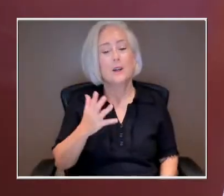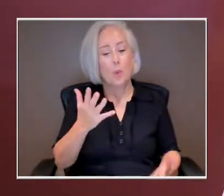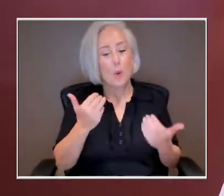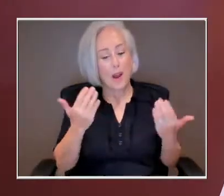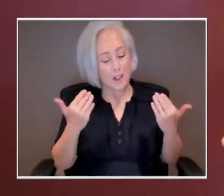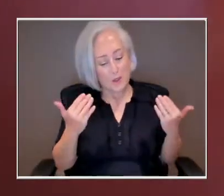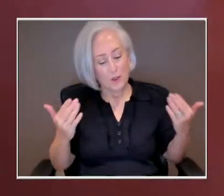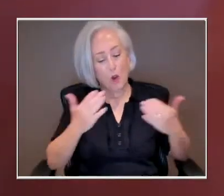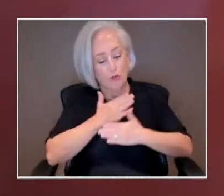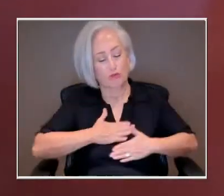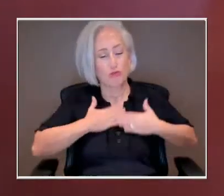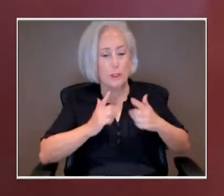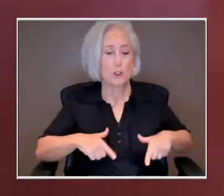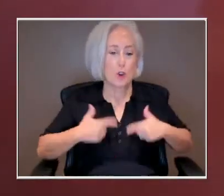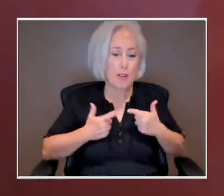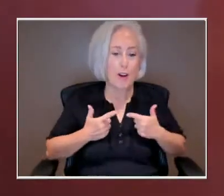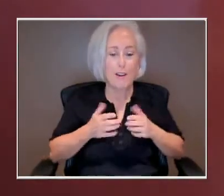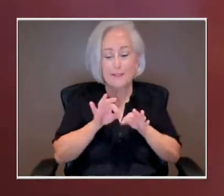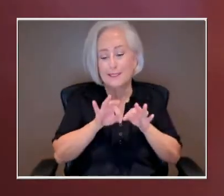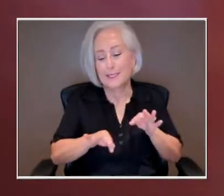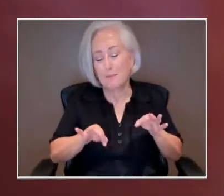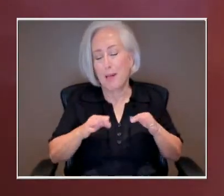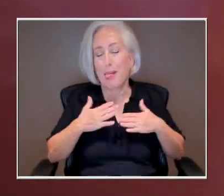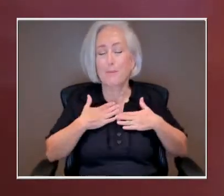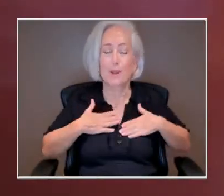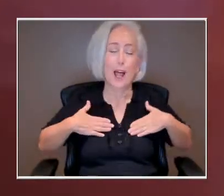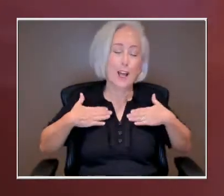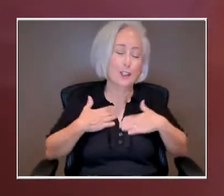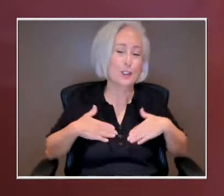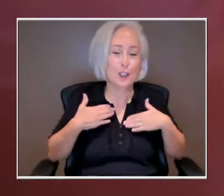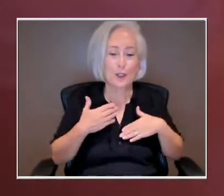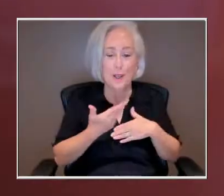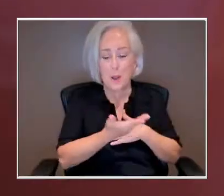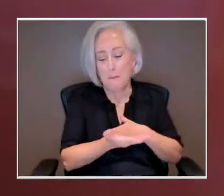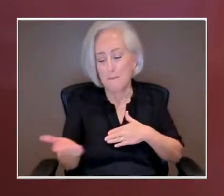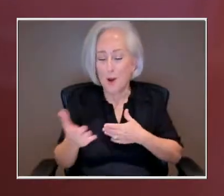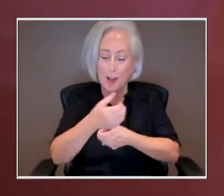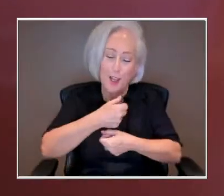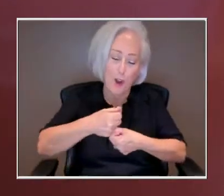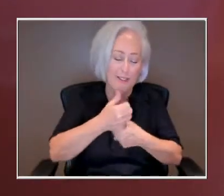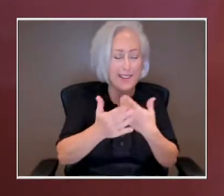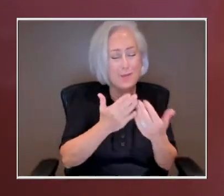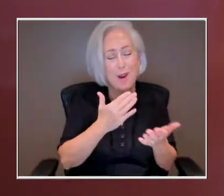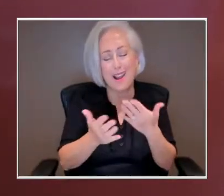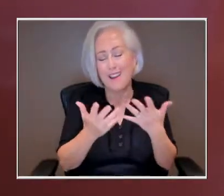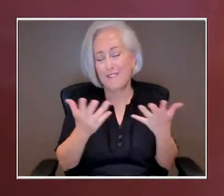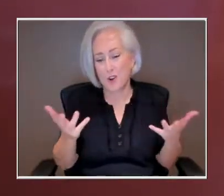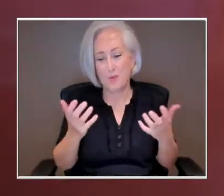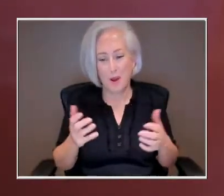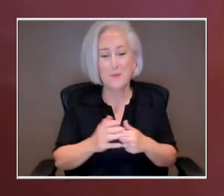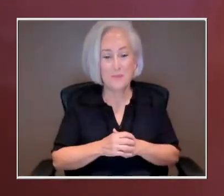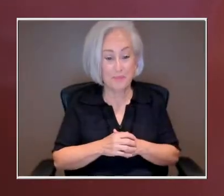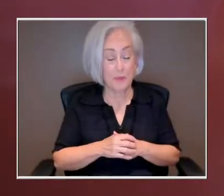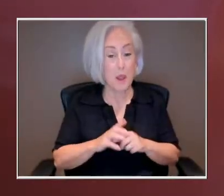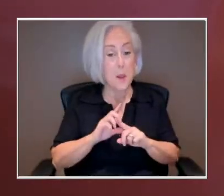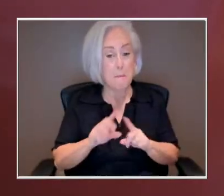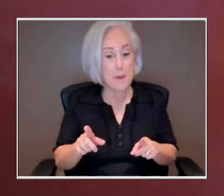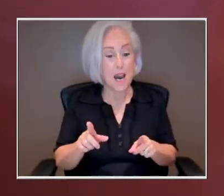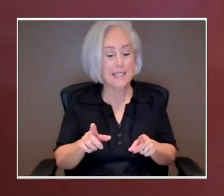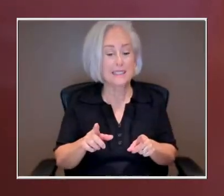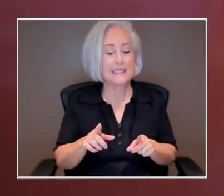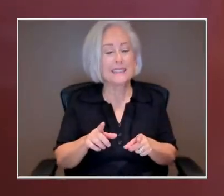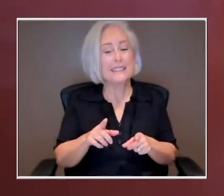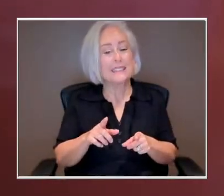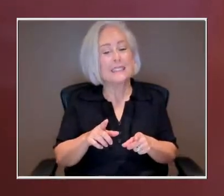you to have some simple pleasures in life, right? We all want to have a early morning coffee or whatever it is, But moderation, that's what we